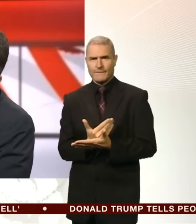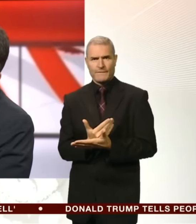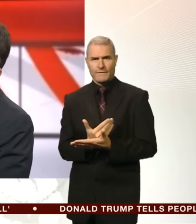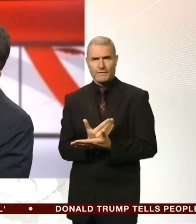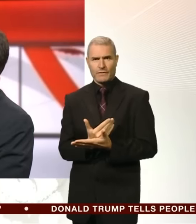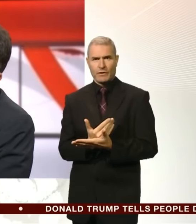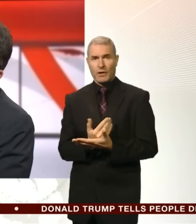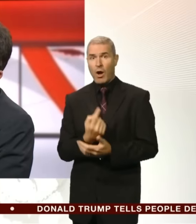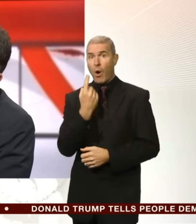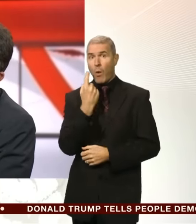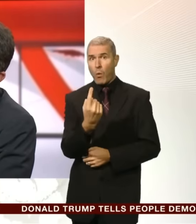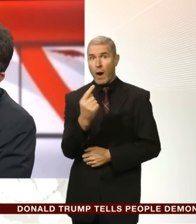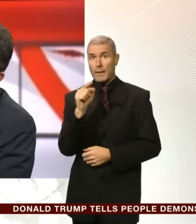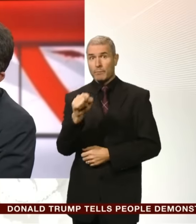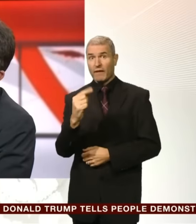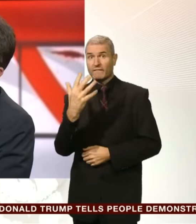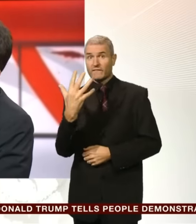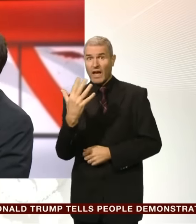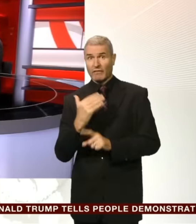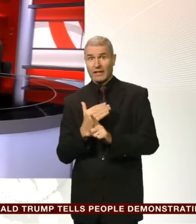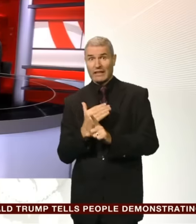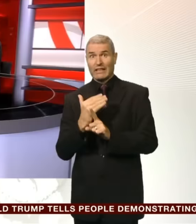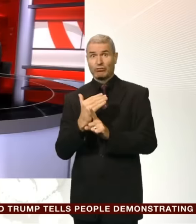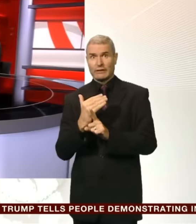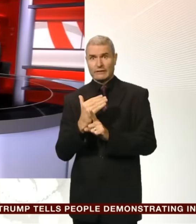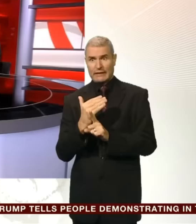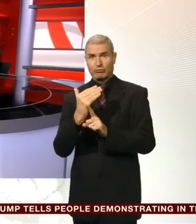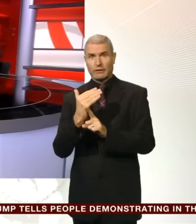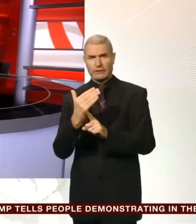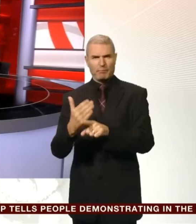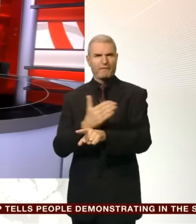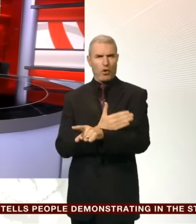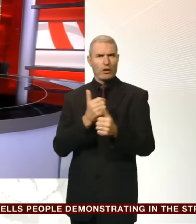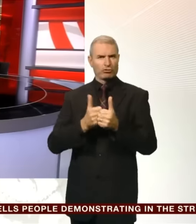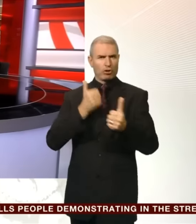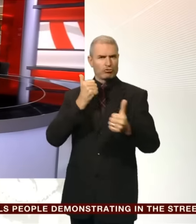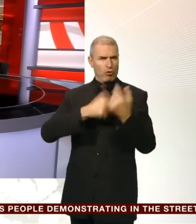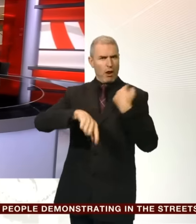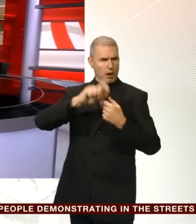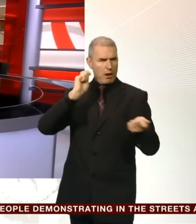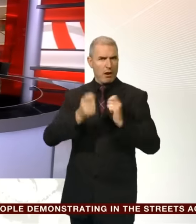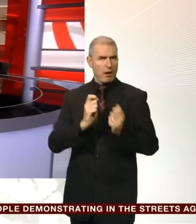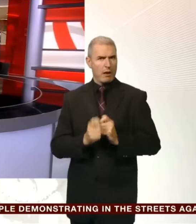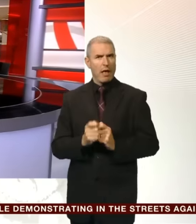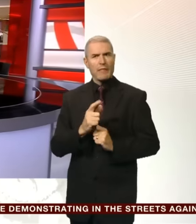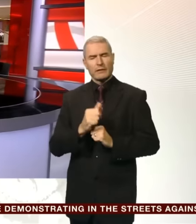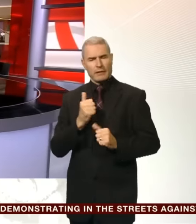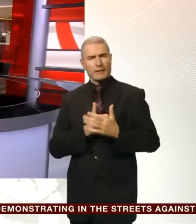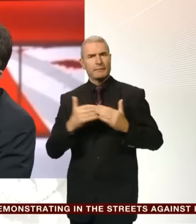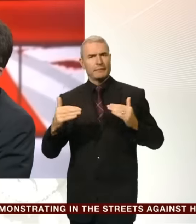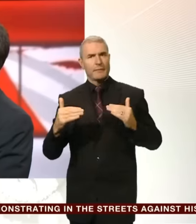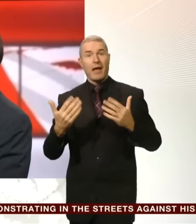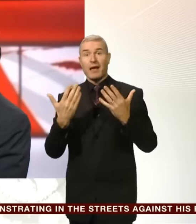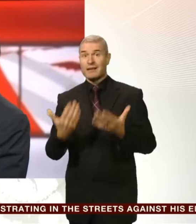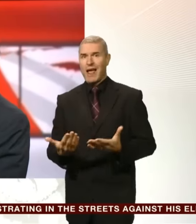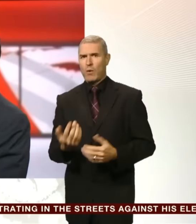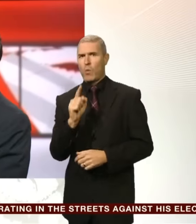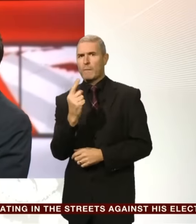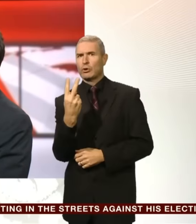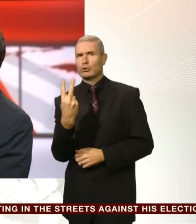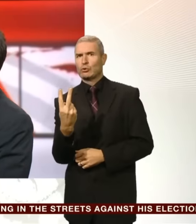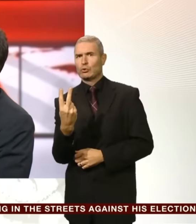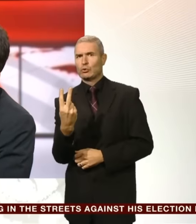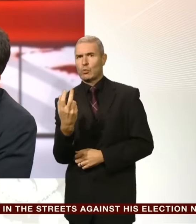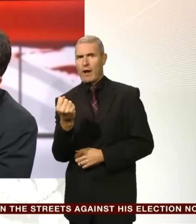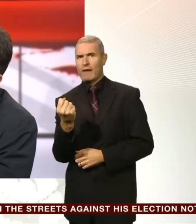rise of 1.5 degrees Celsius above pre-industrial levels is always seen as a kind of benchmark. But we're now at 1.2, as we've